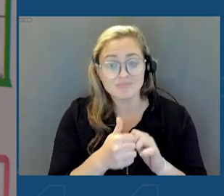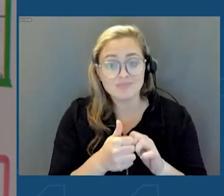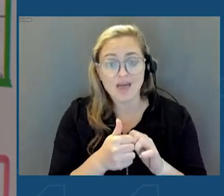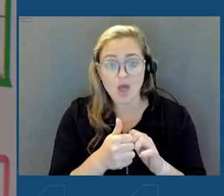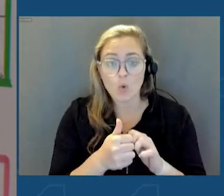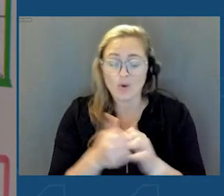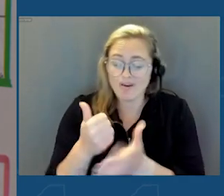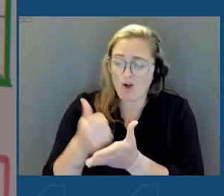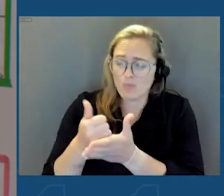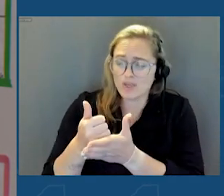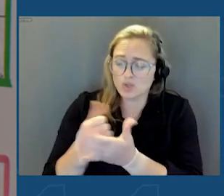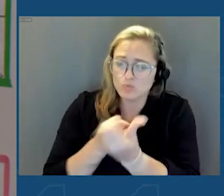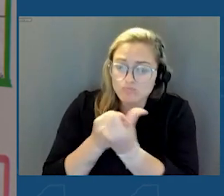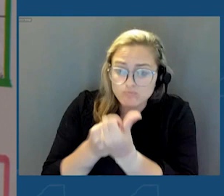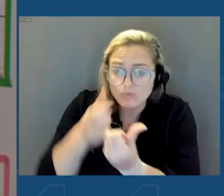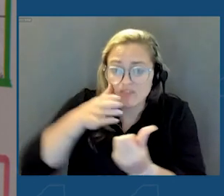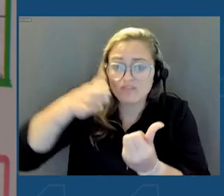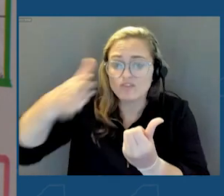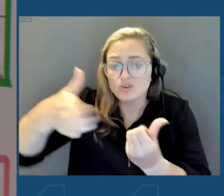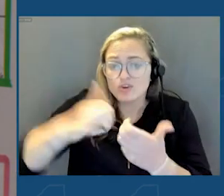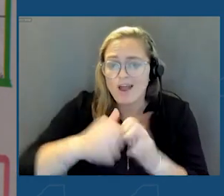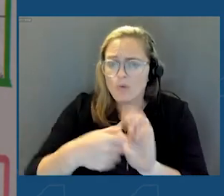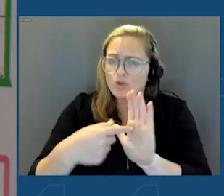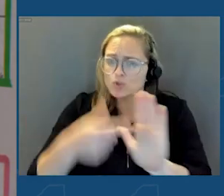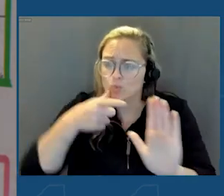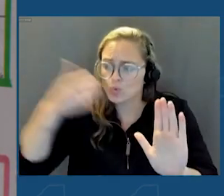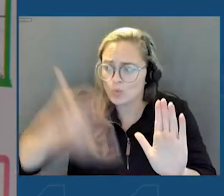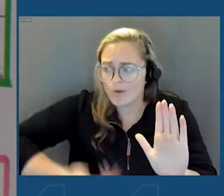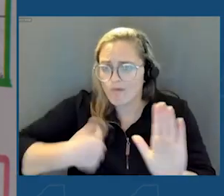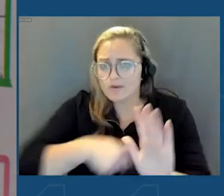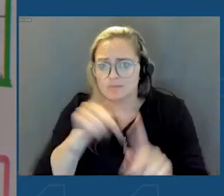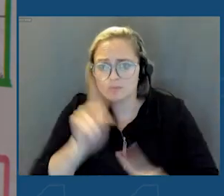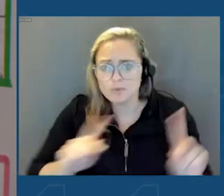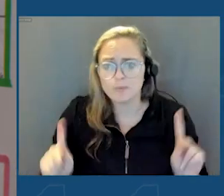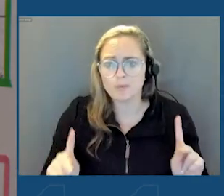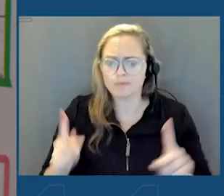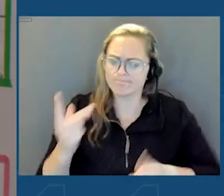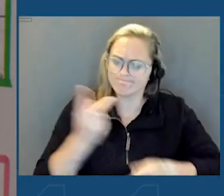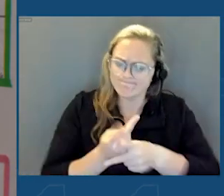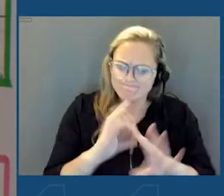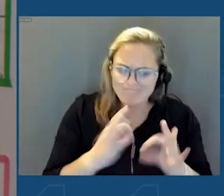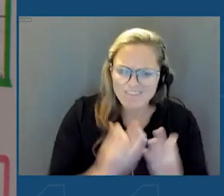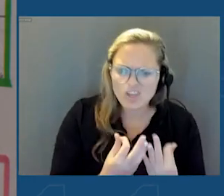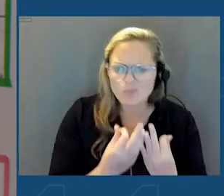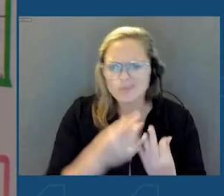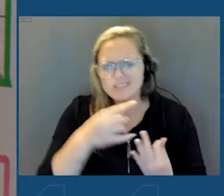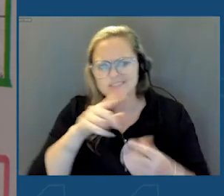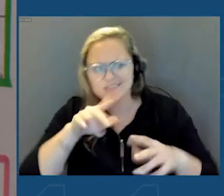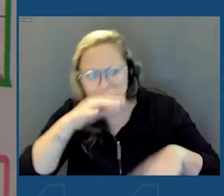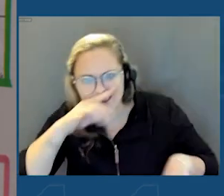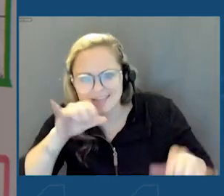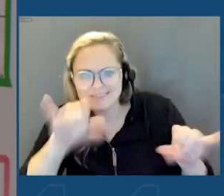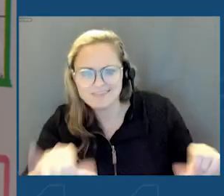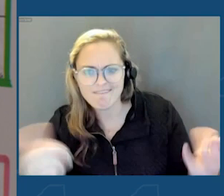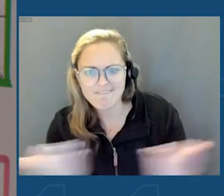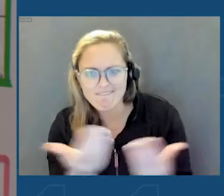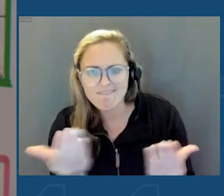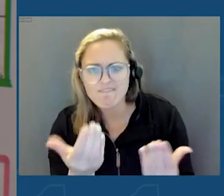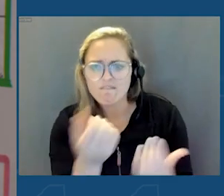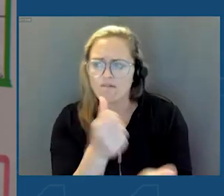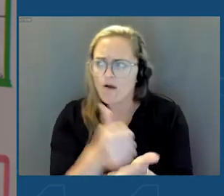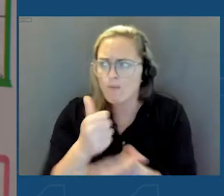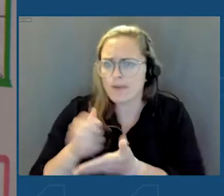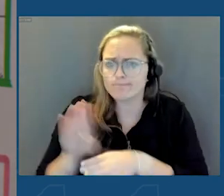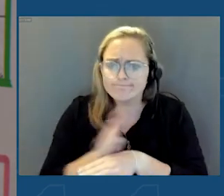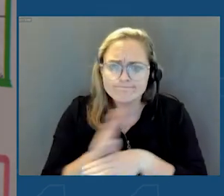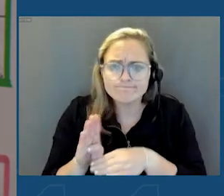future. This is how we're showing who we are as a people, keeping our families and kids here, helping employers, and helping them grow. So